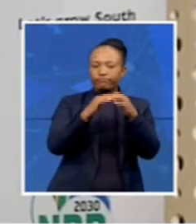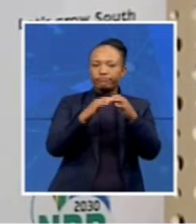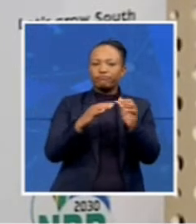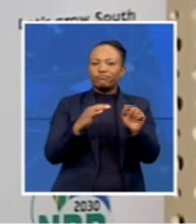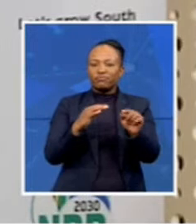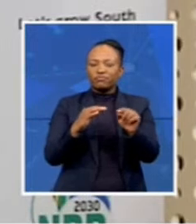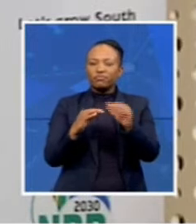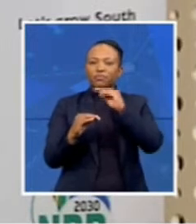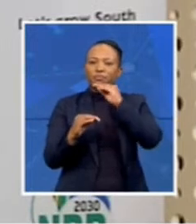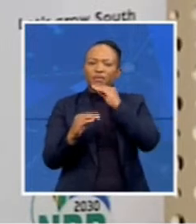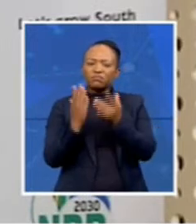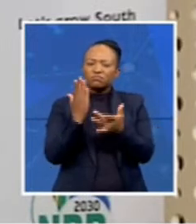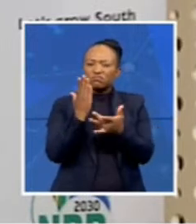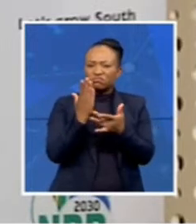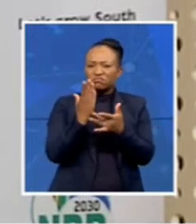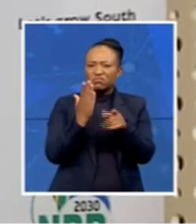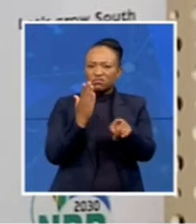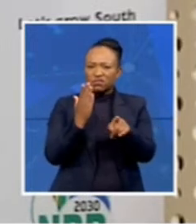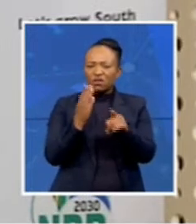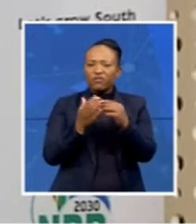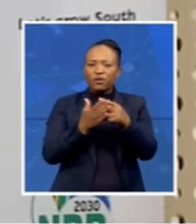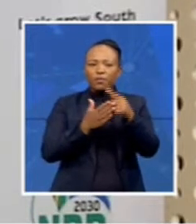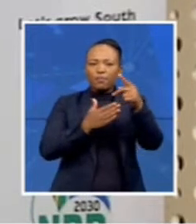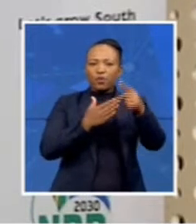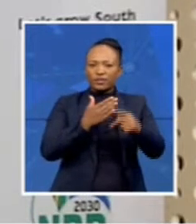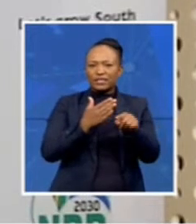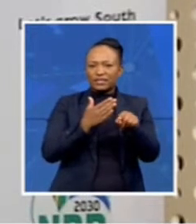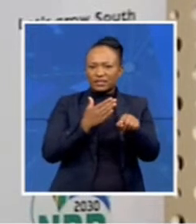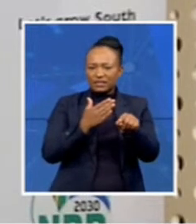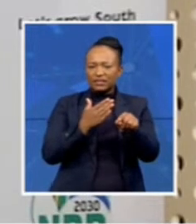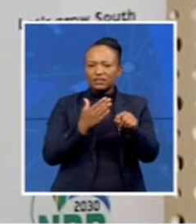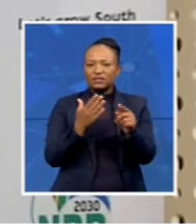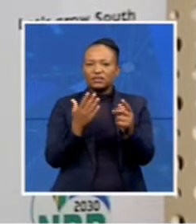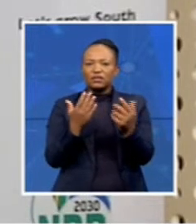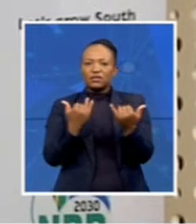project have an impact at both national and regional level.